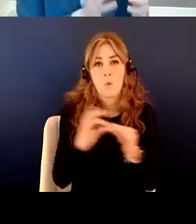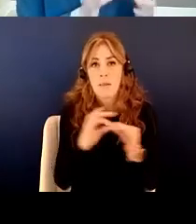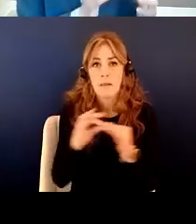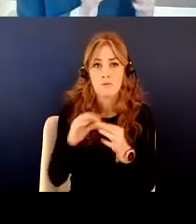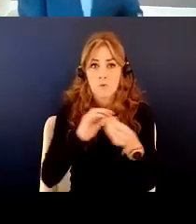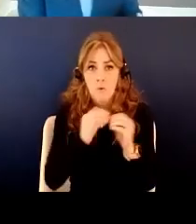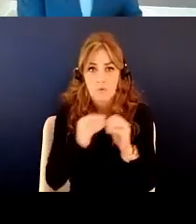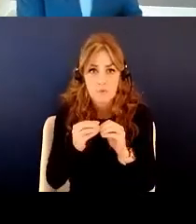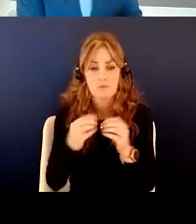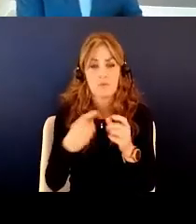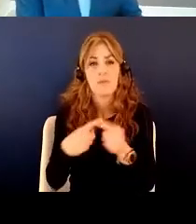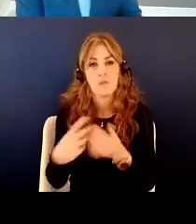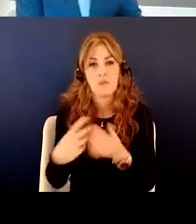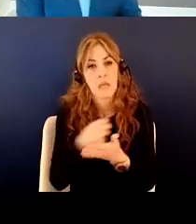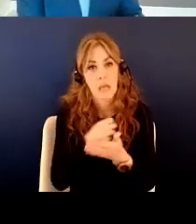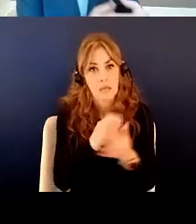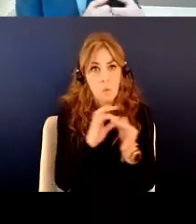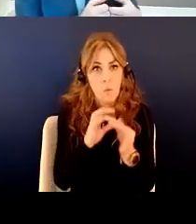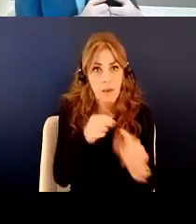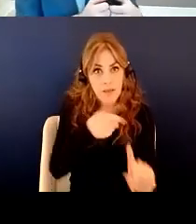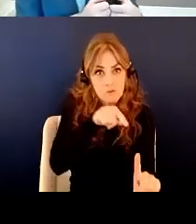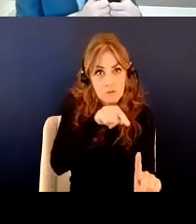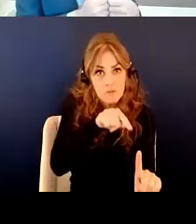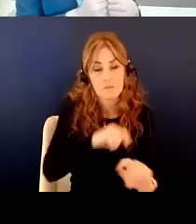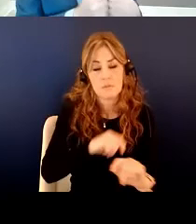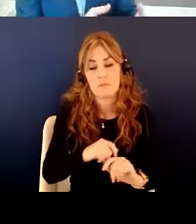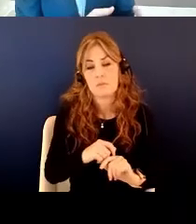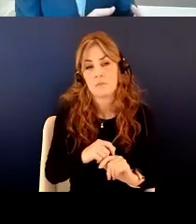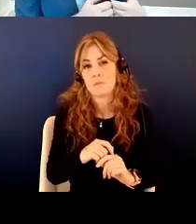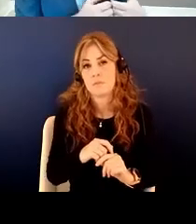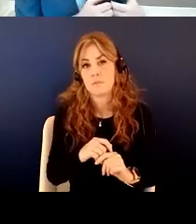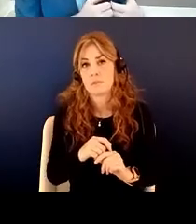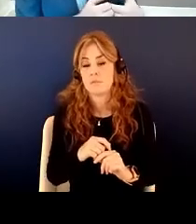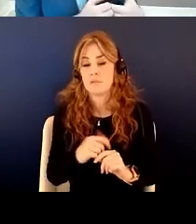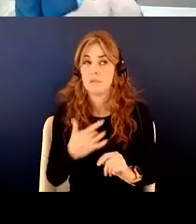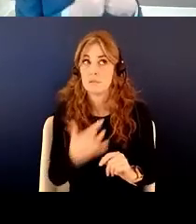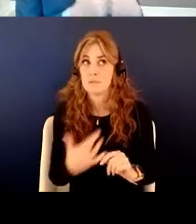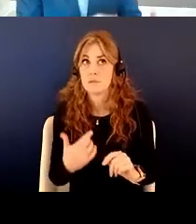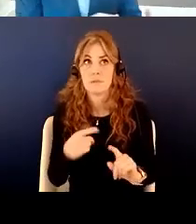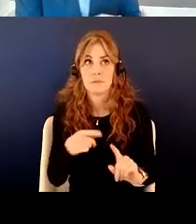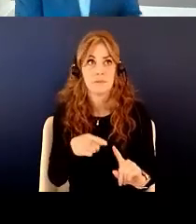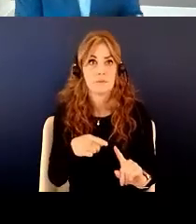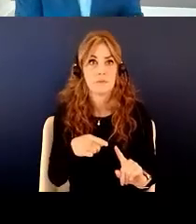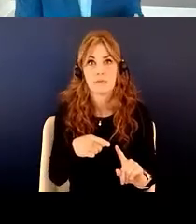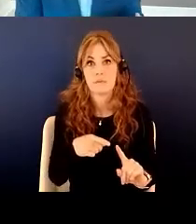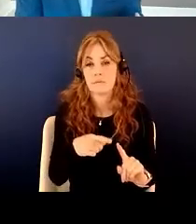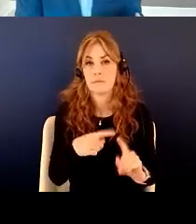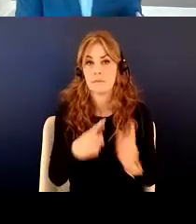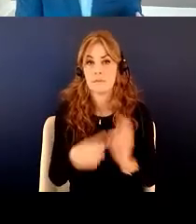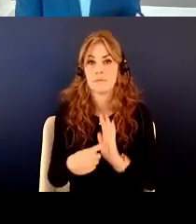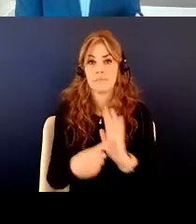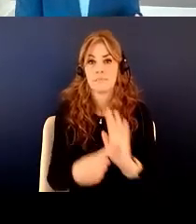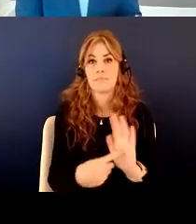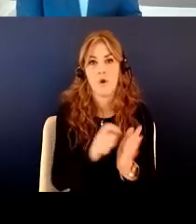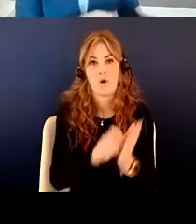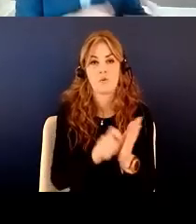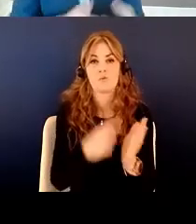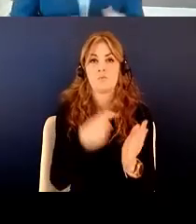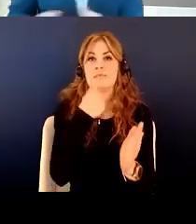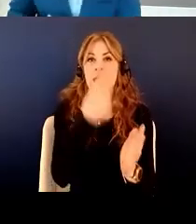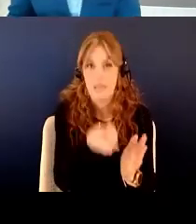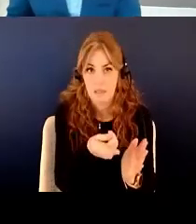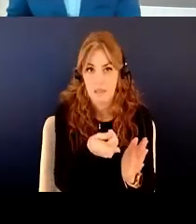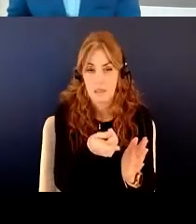you're going to collect the correlation itself, which is, for the most part, usually presented by the authors, and